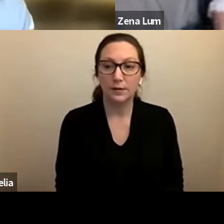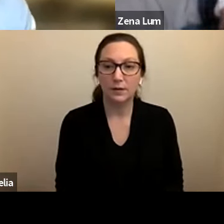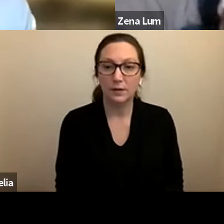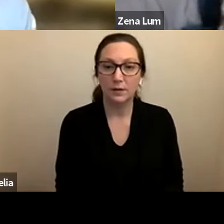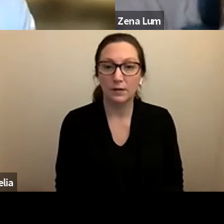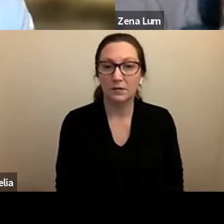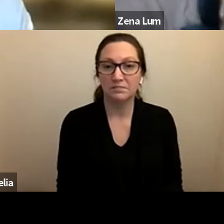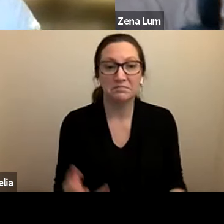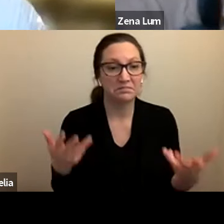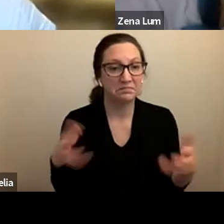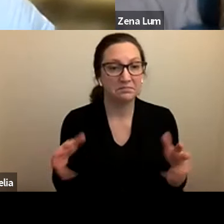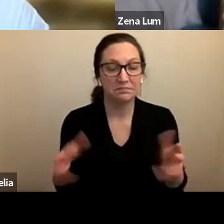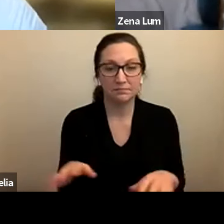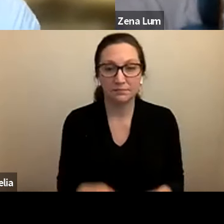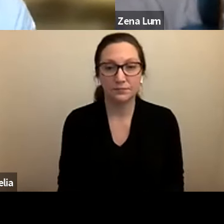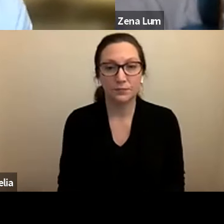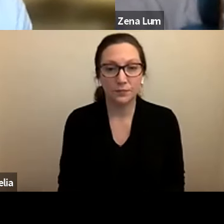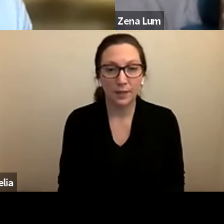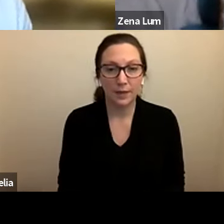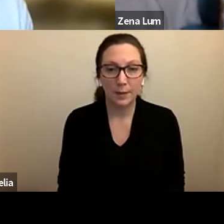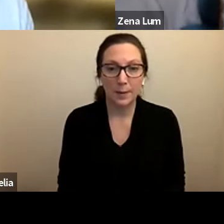that is actually